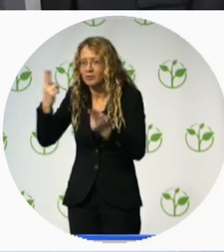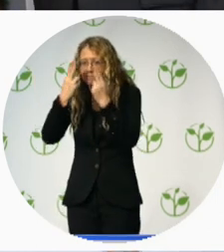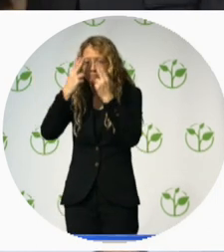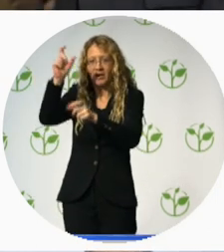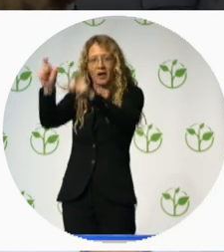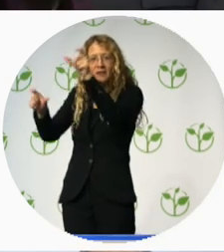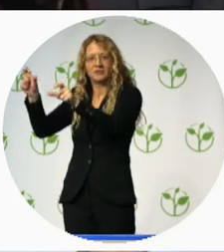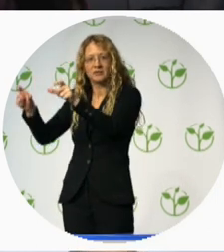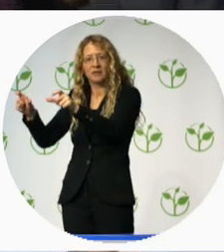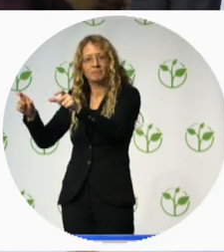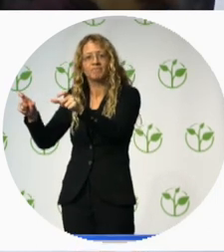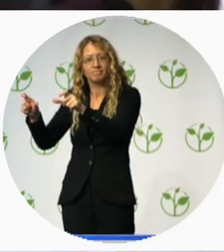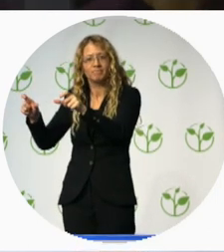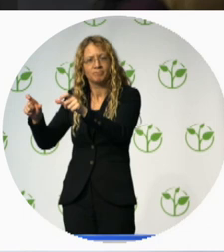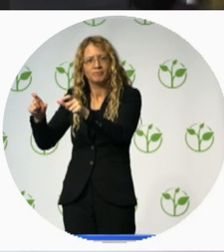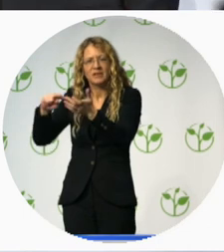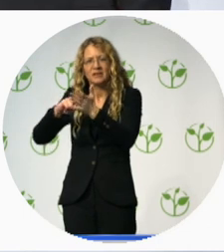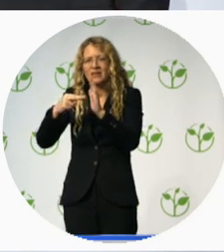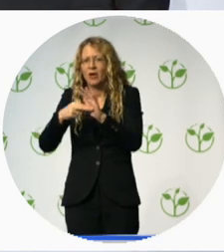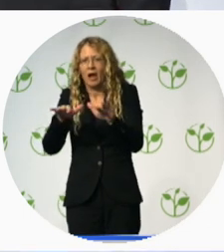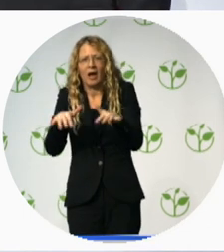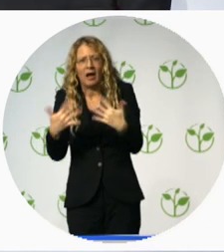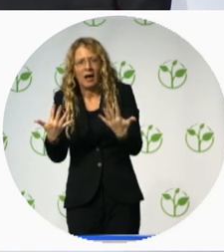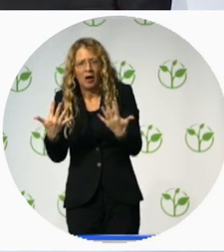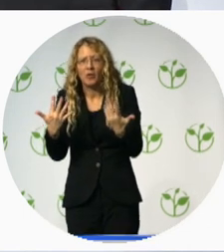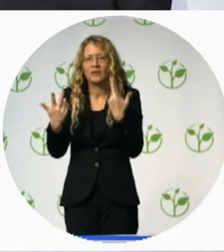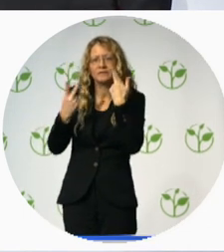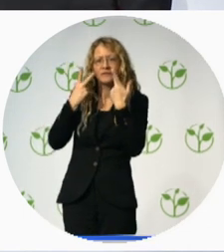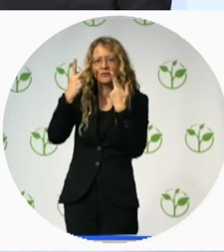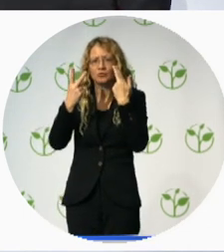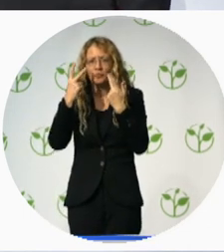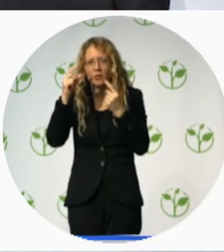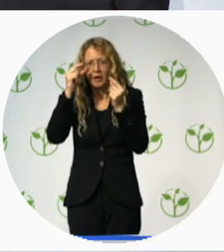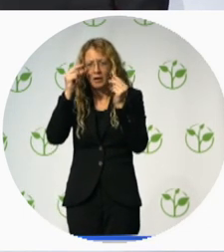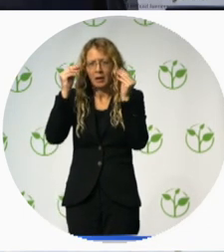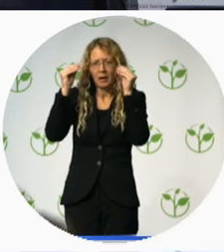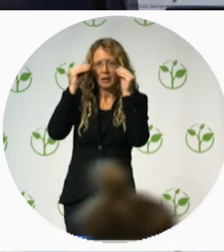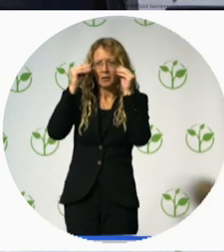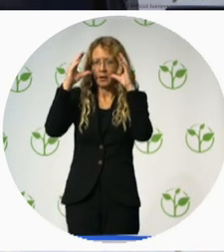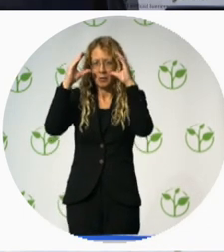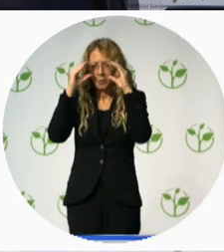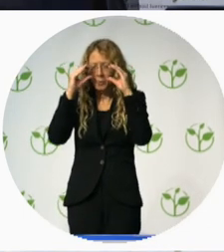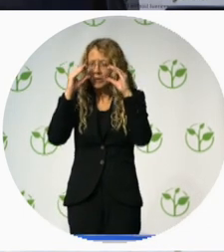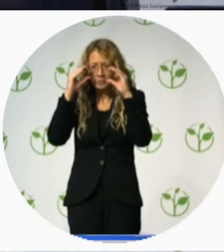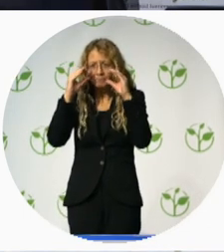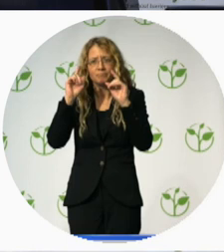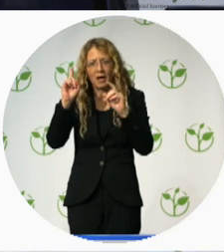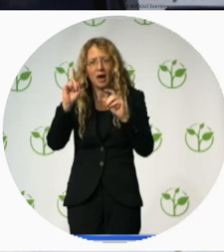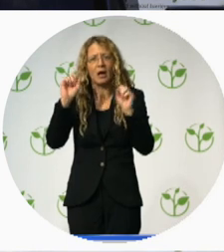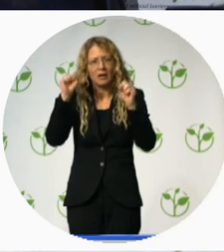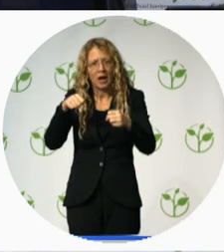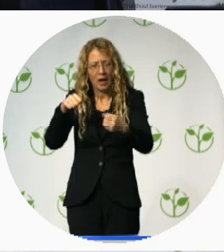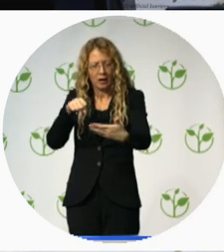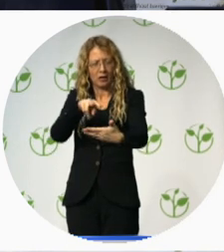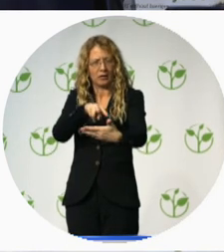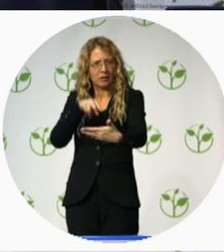artificial vision device that allows vision impaired people to understand text and identify objects. The